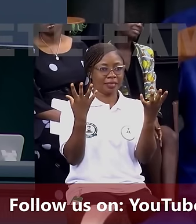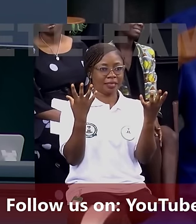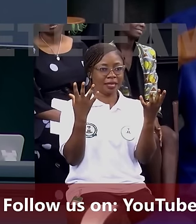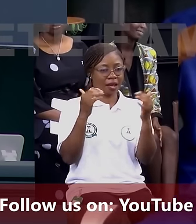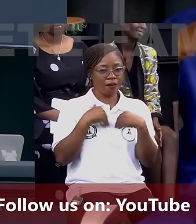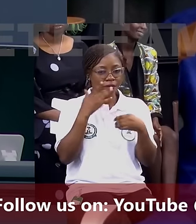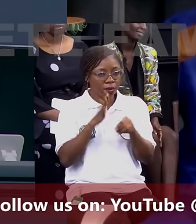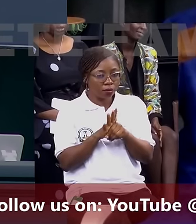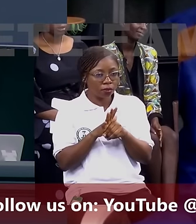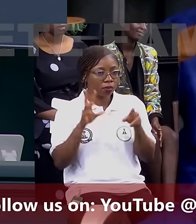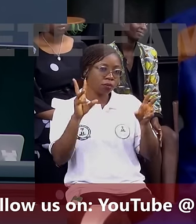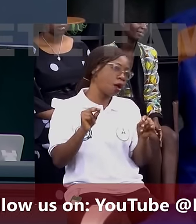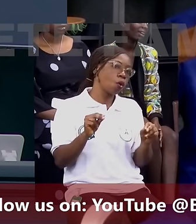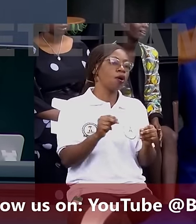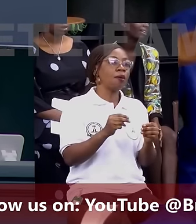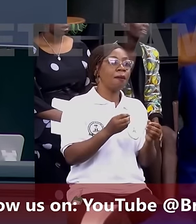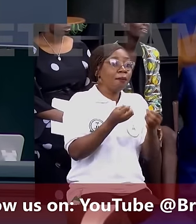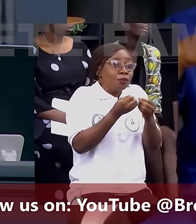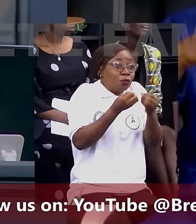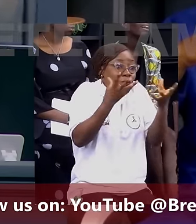much urine can also be a sign of kidney failure.